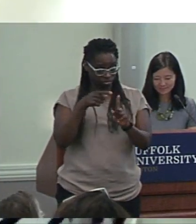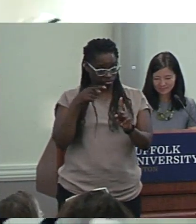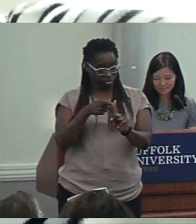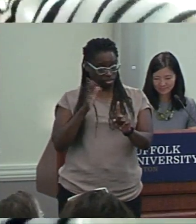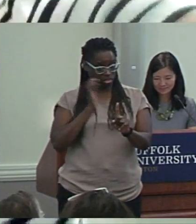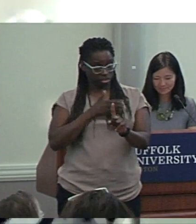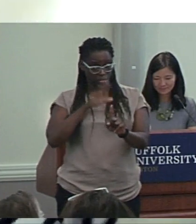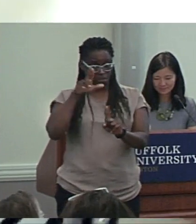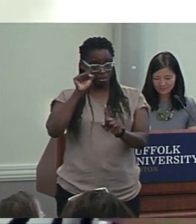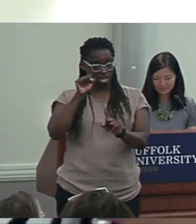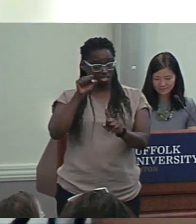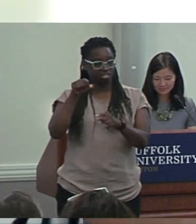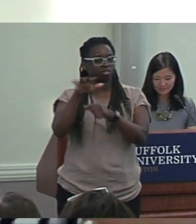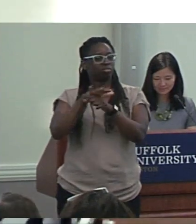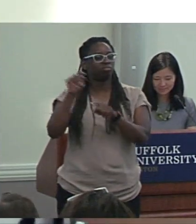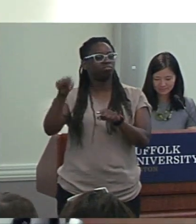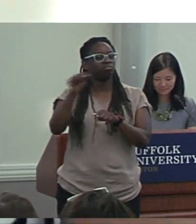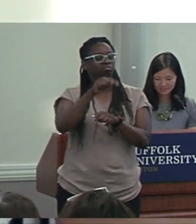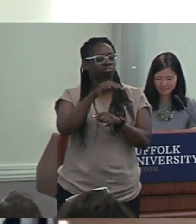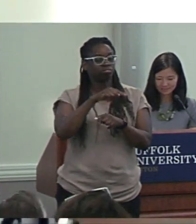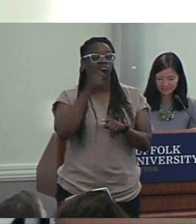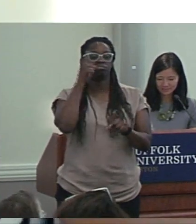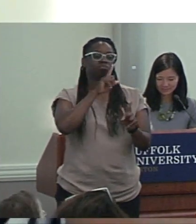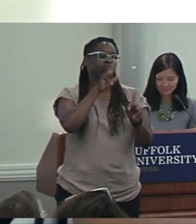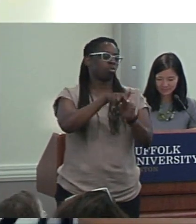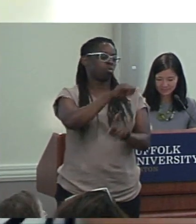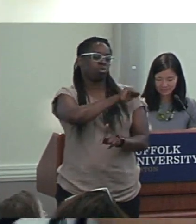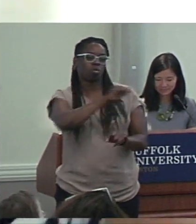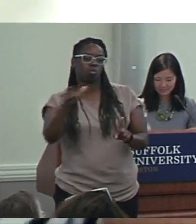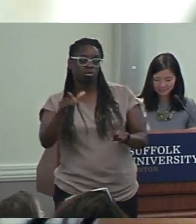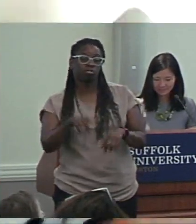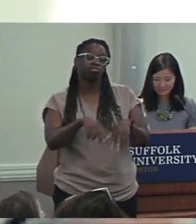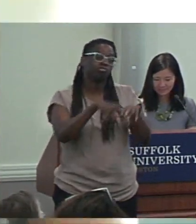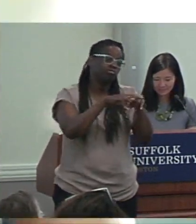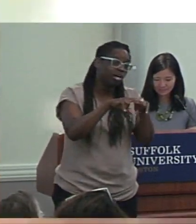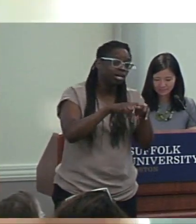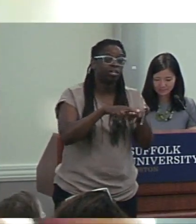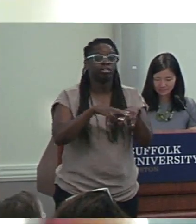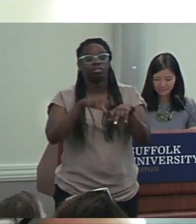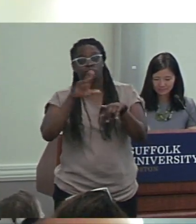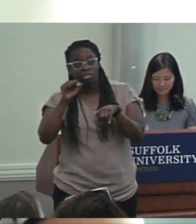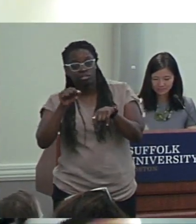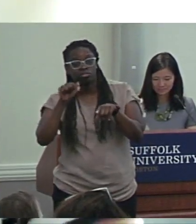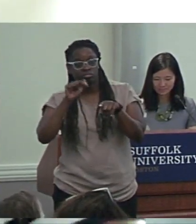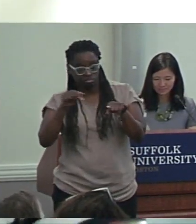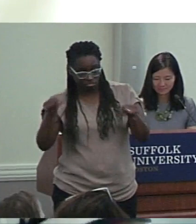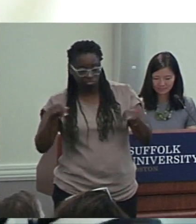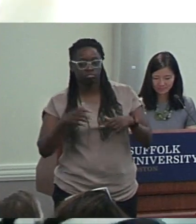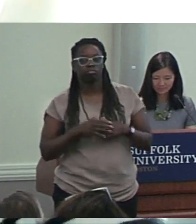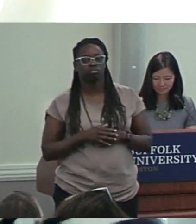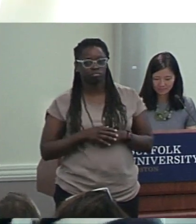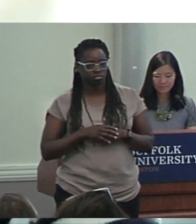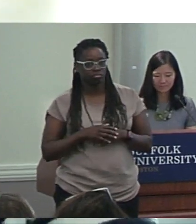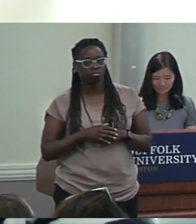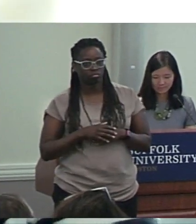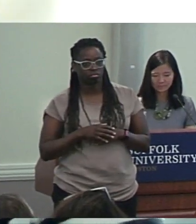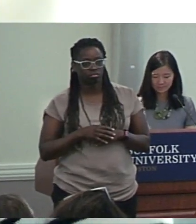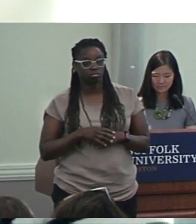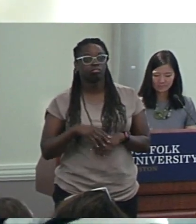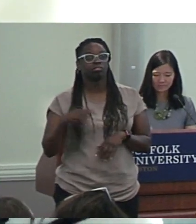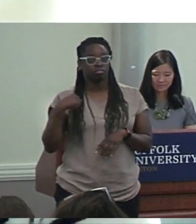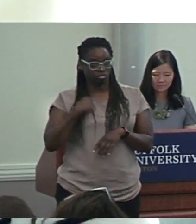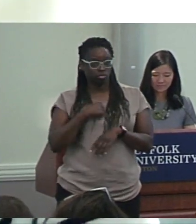this applies to all of our modes of transportation at the T, this is something we monitor very, very